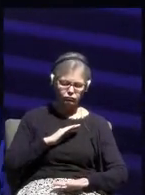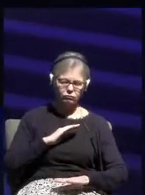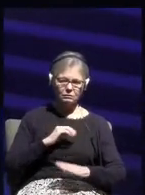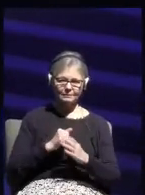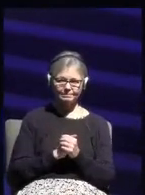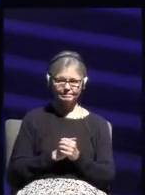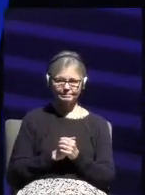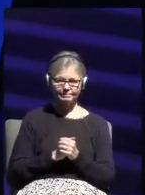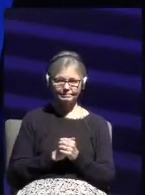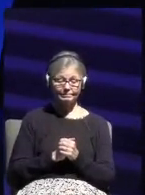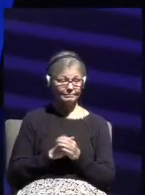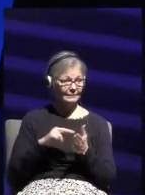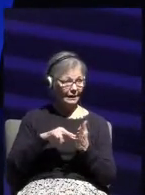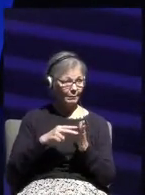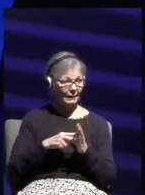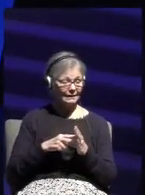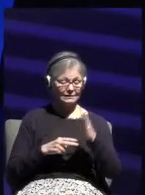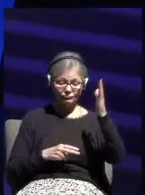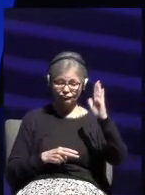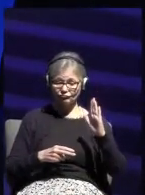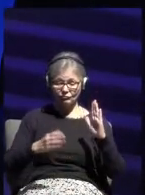So what is he saying? He's saying, come to me,